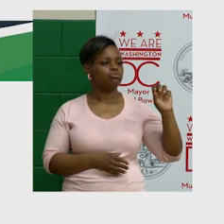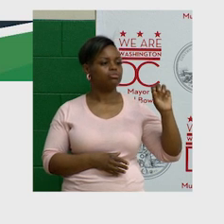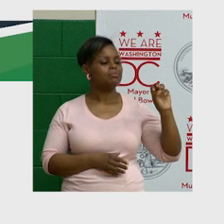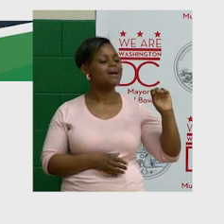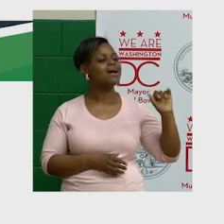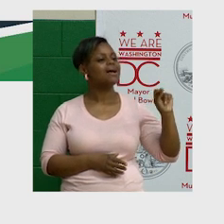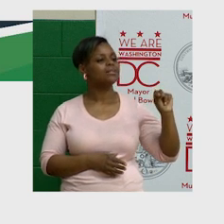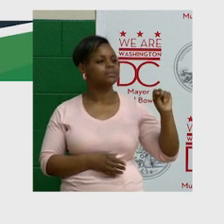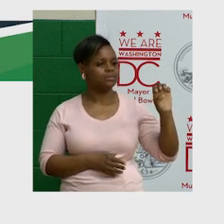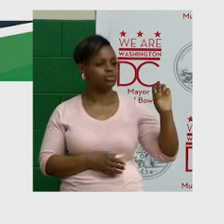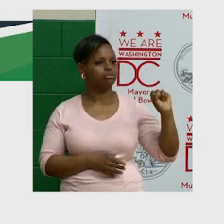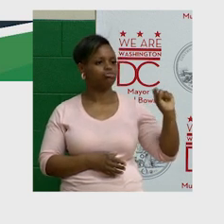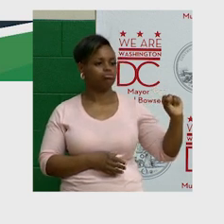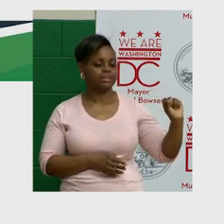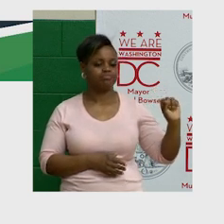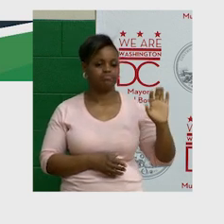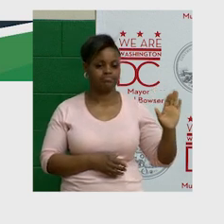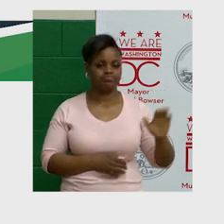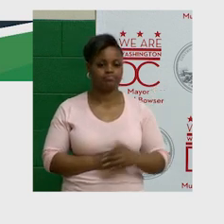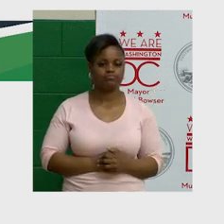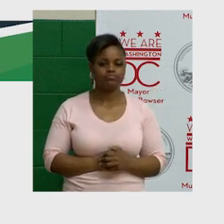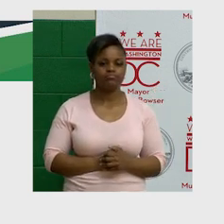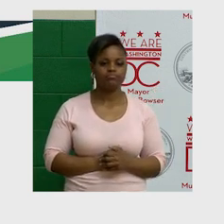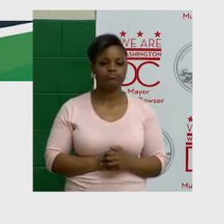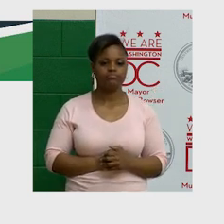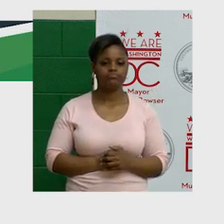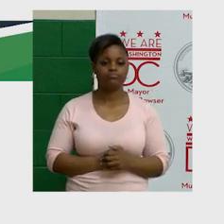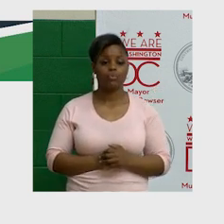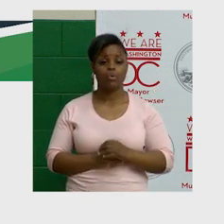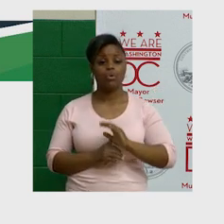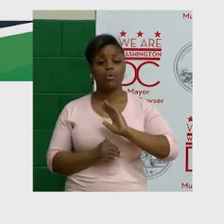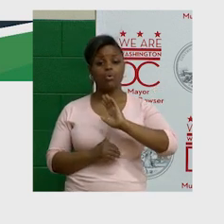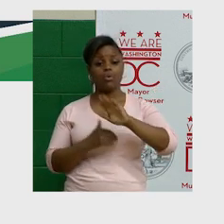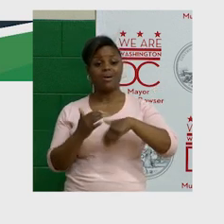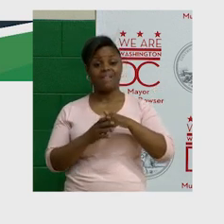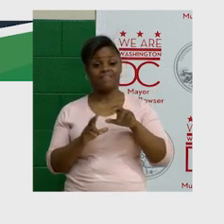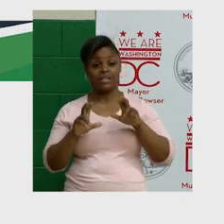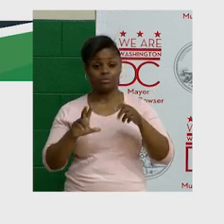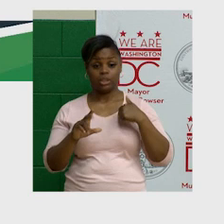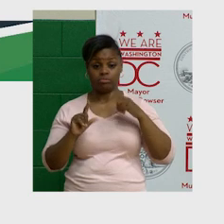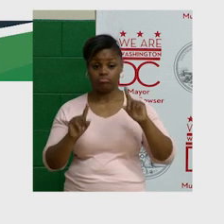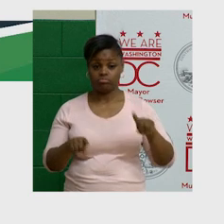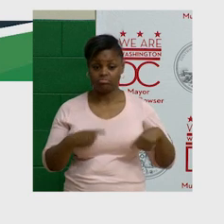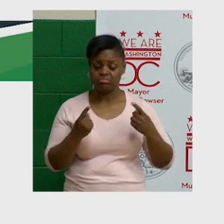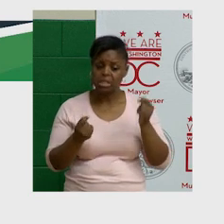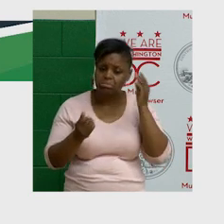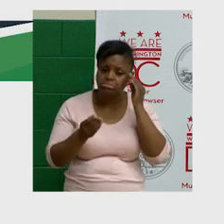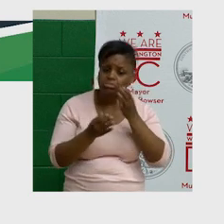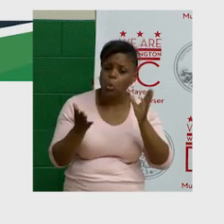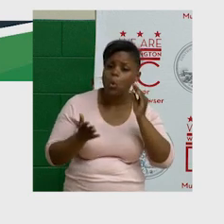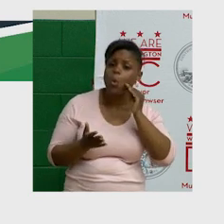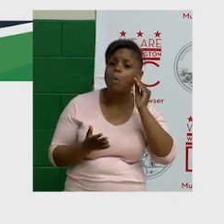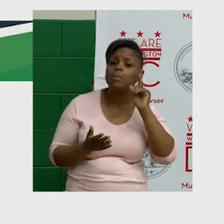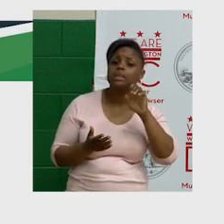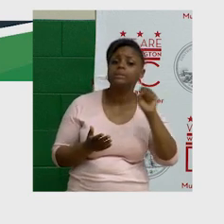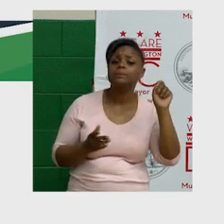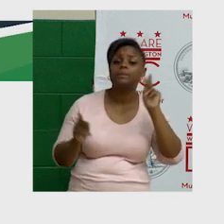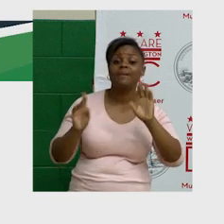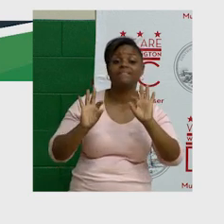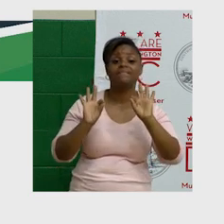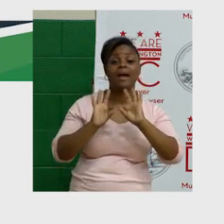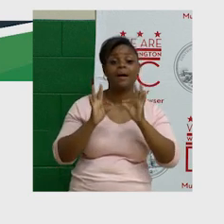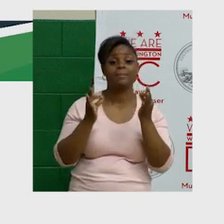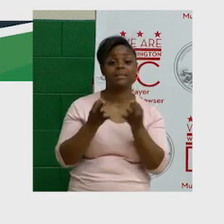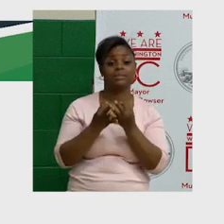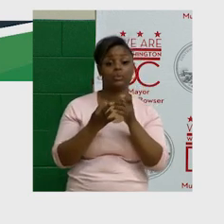all of the investments that we've made since the mayor took office, we can tell you that homelessness alone, family homelessness, has decreased